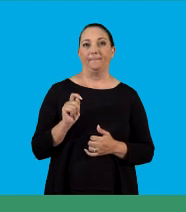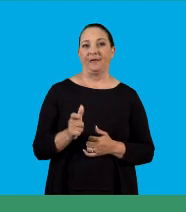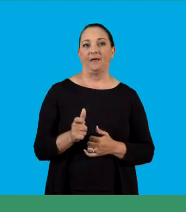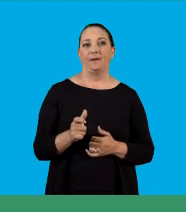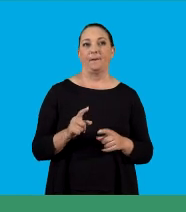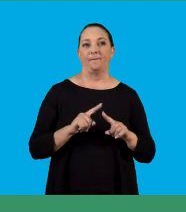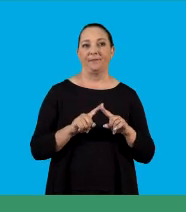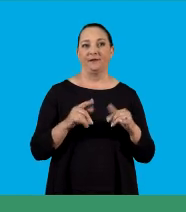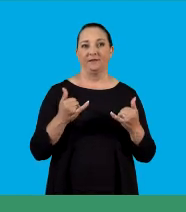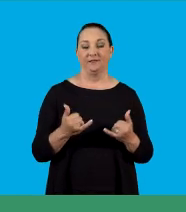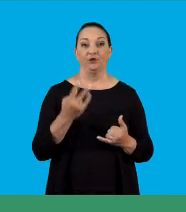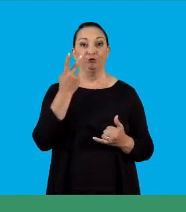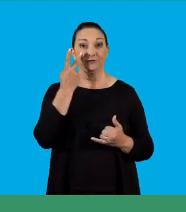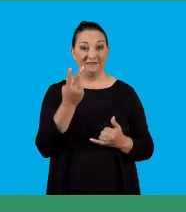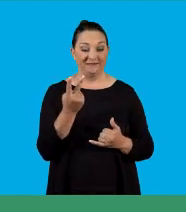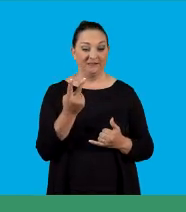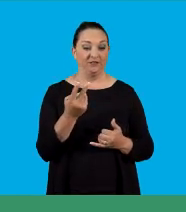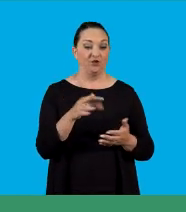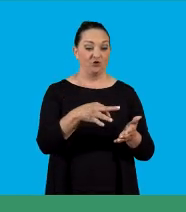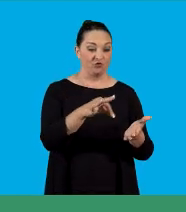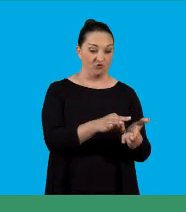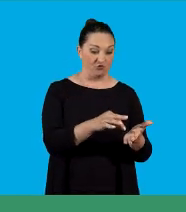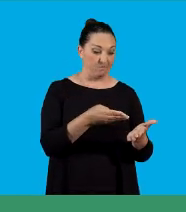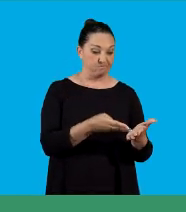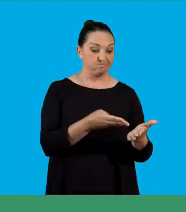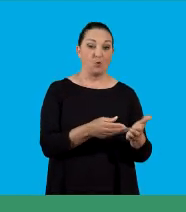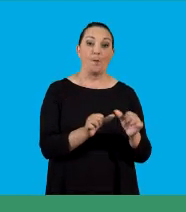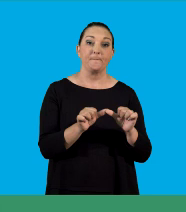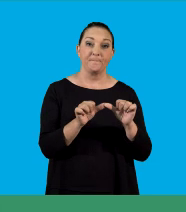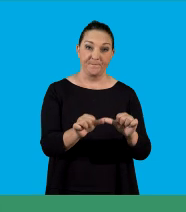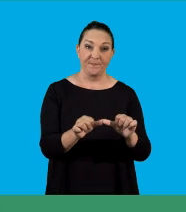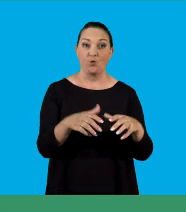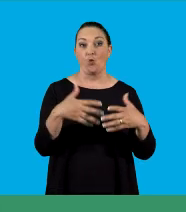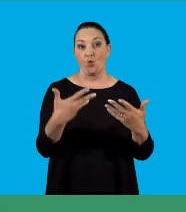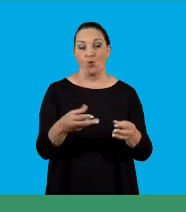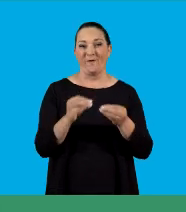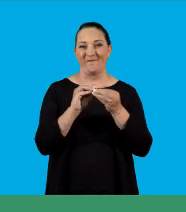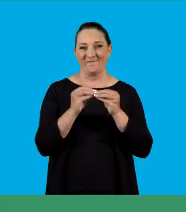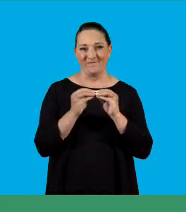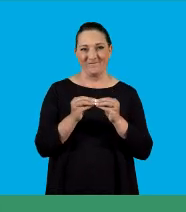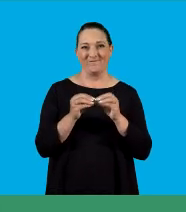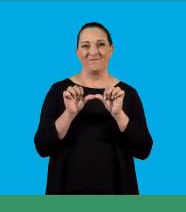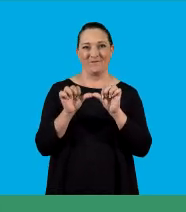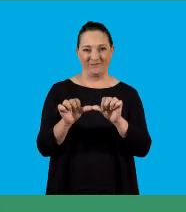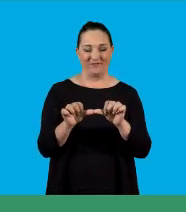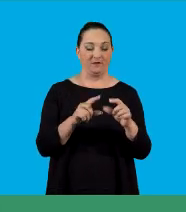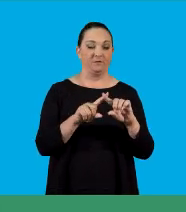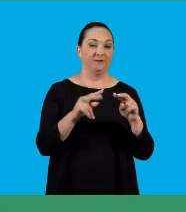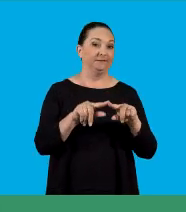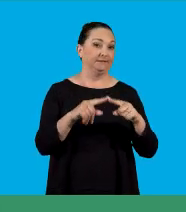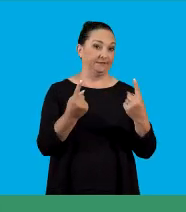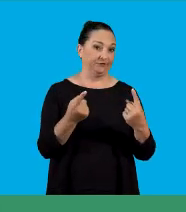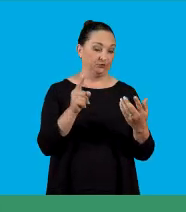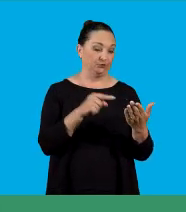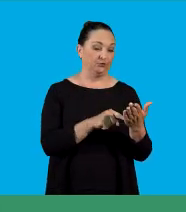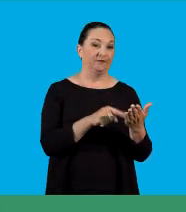on whether the employee is permanent or employed on a fixed contract. So with a fixed contract, you